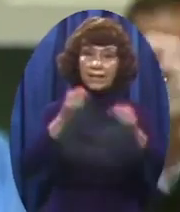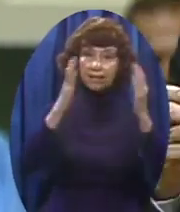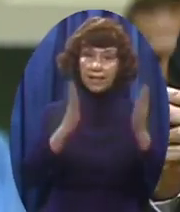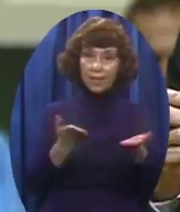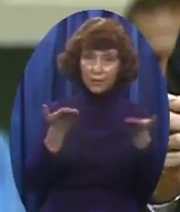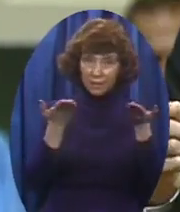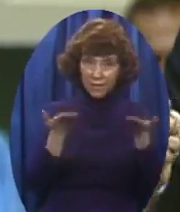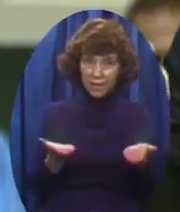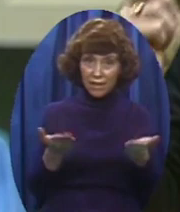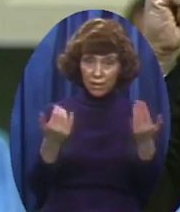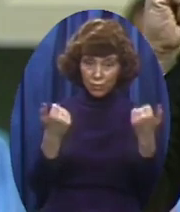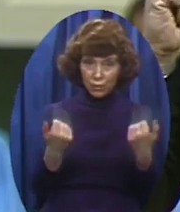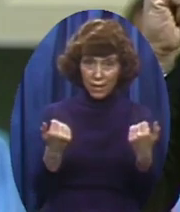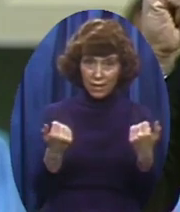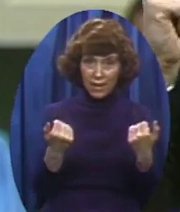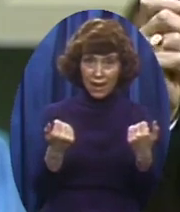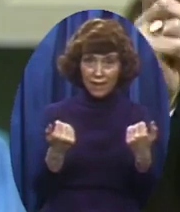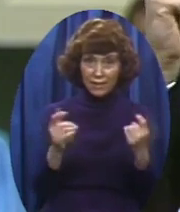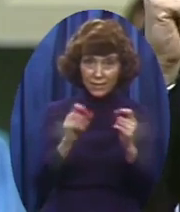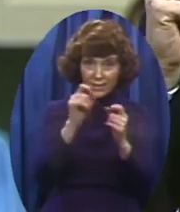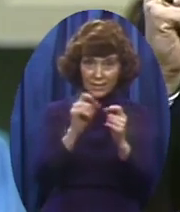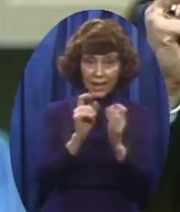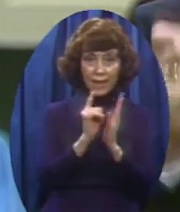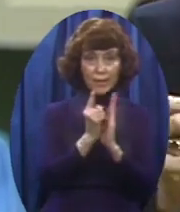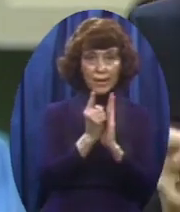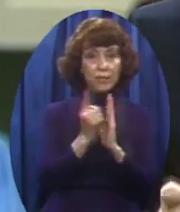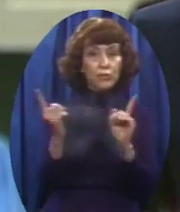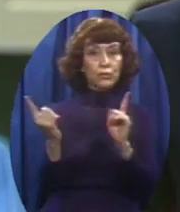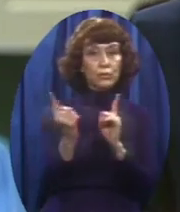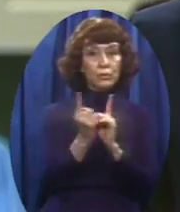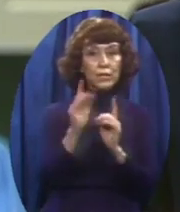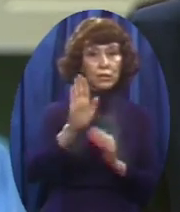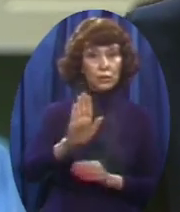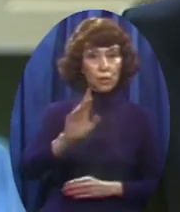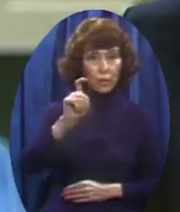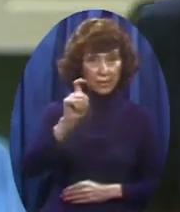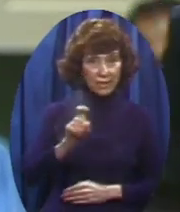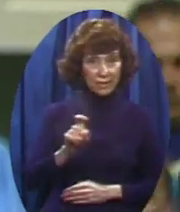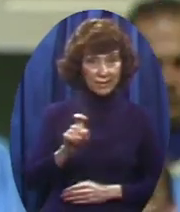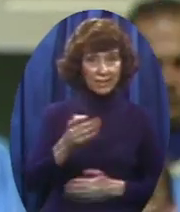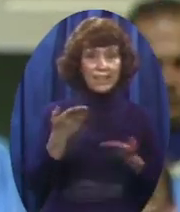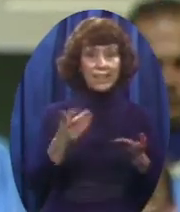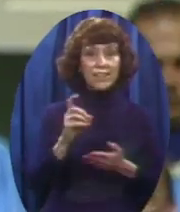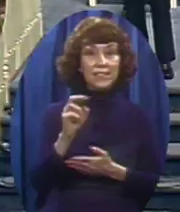in this very place, to meet your individual and very need. Don Norman.